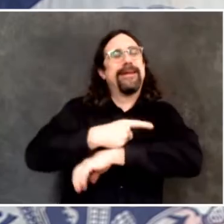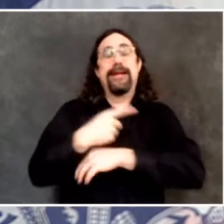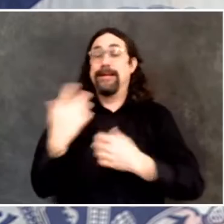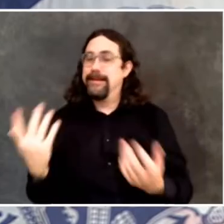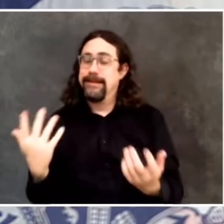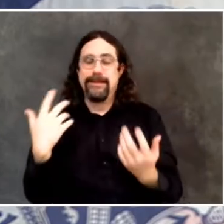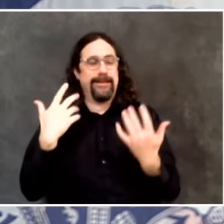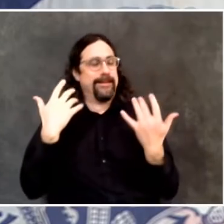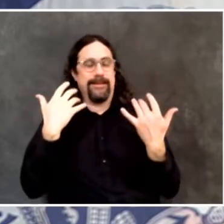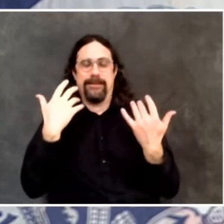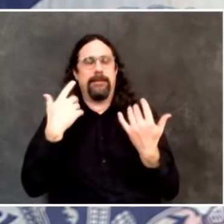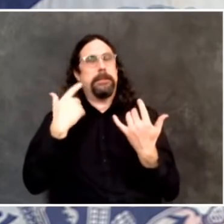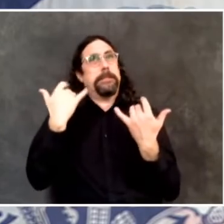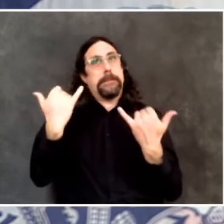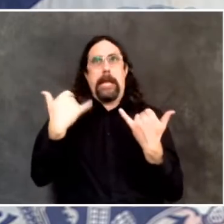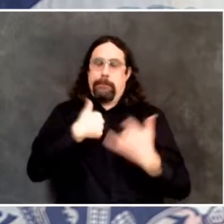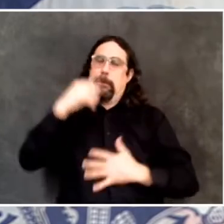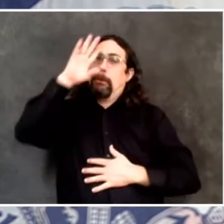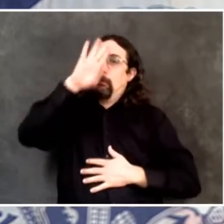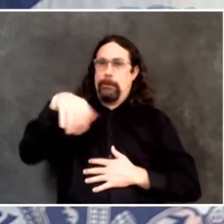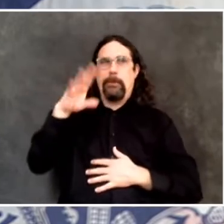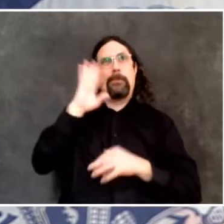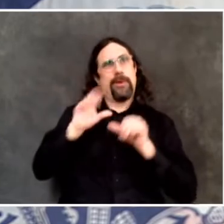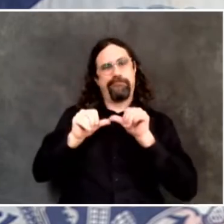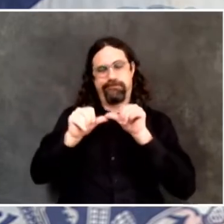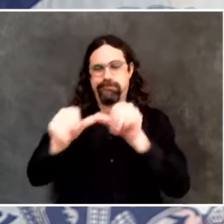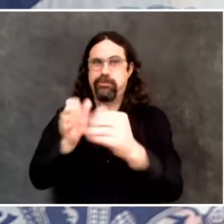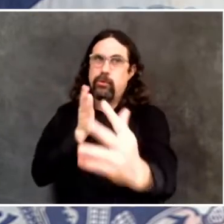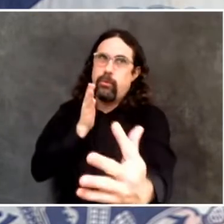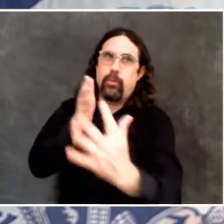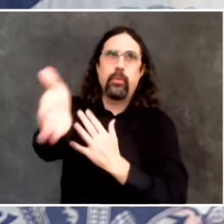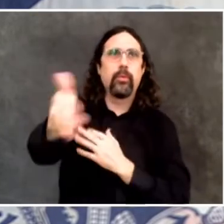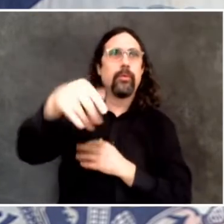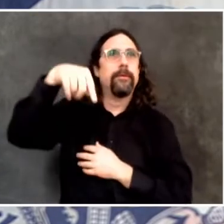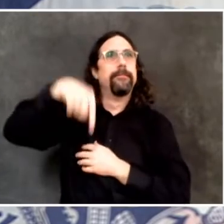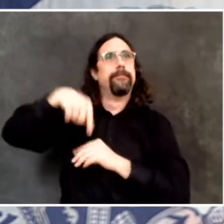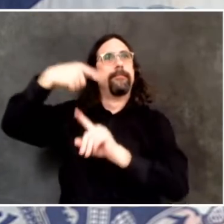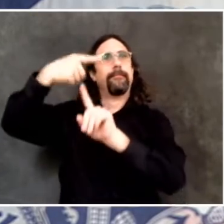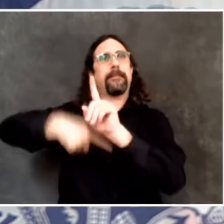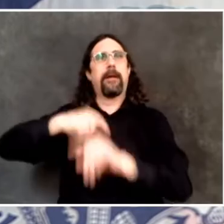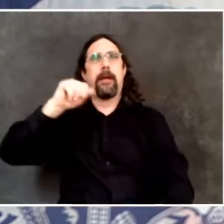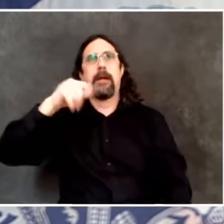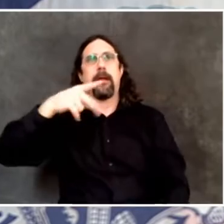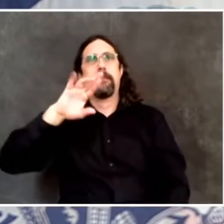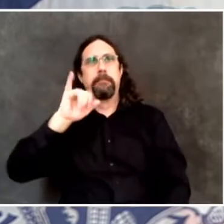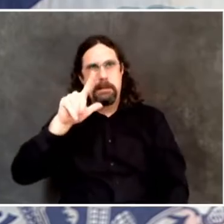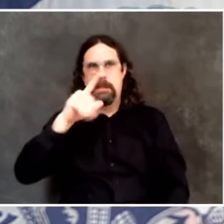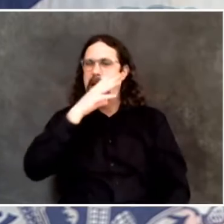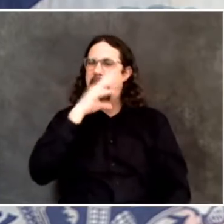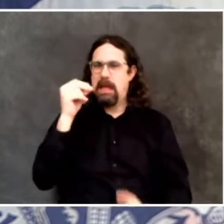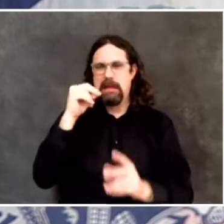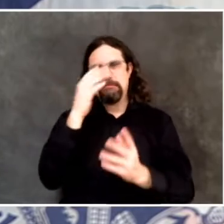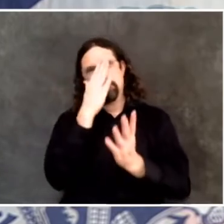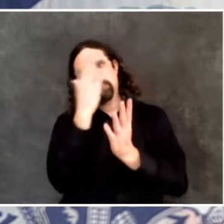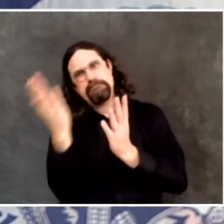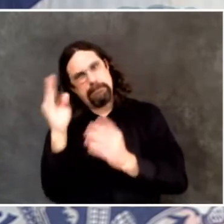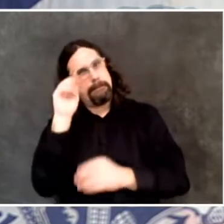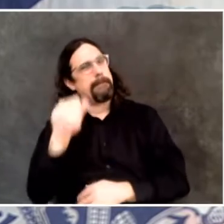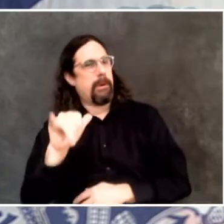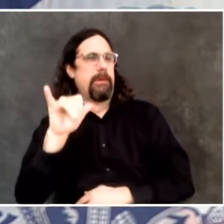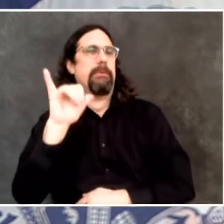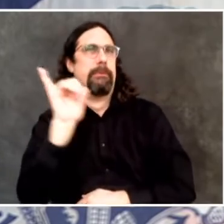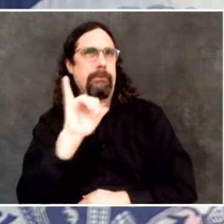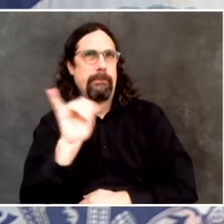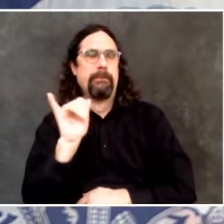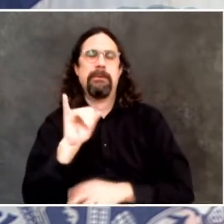in the meantime, see the progress as an affirmation that you have done the right thing, and if you keep